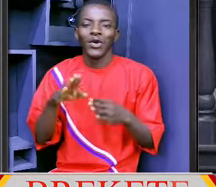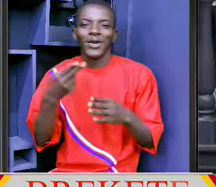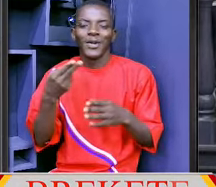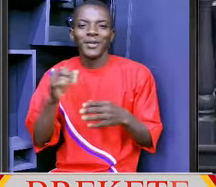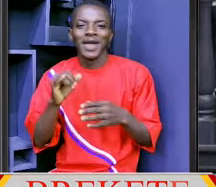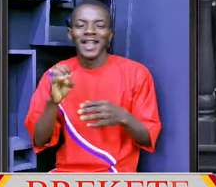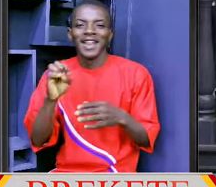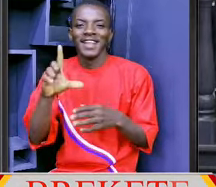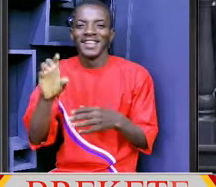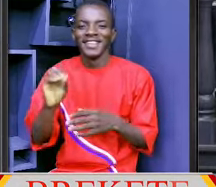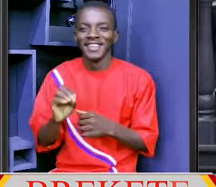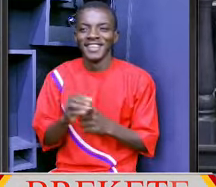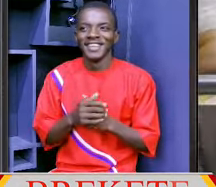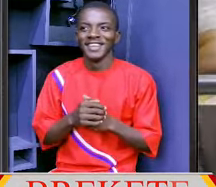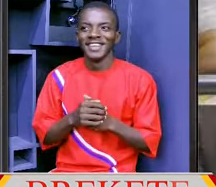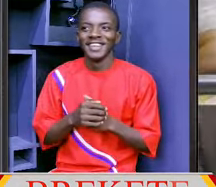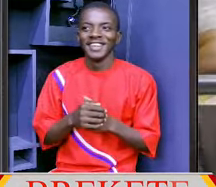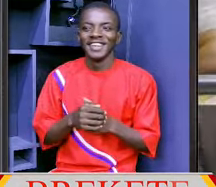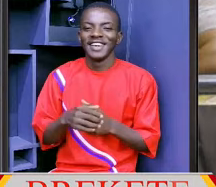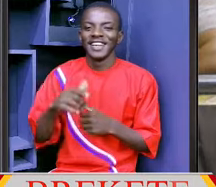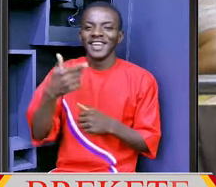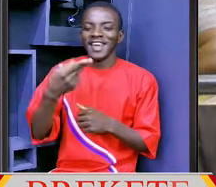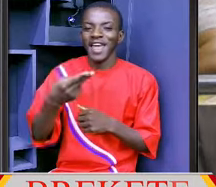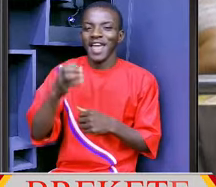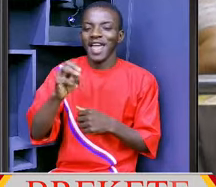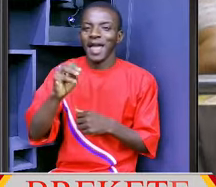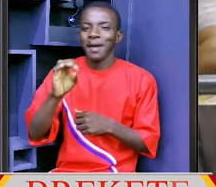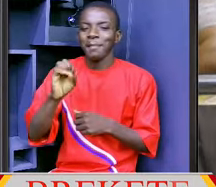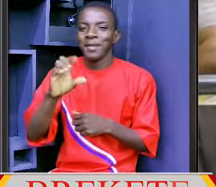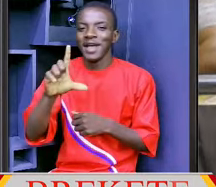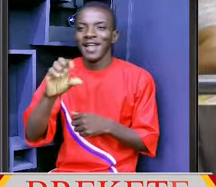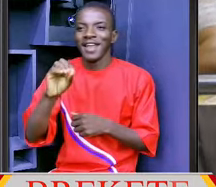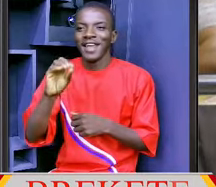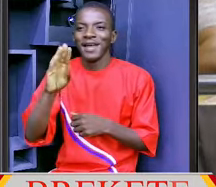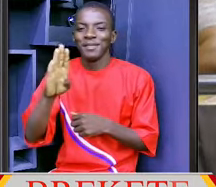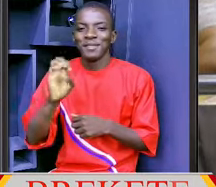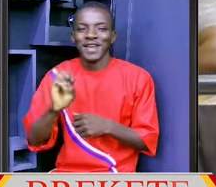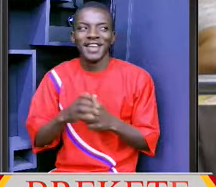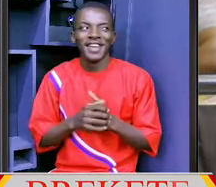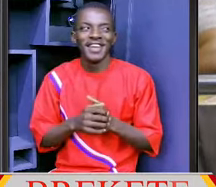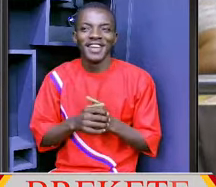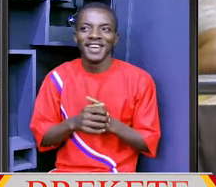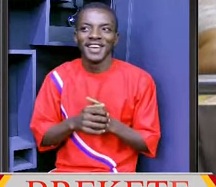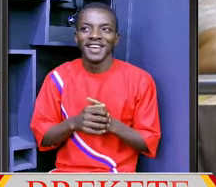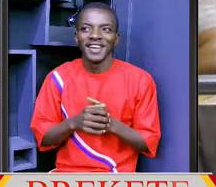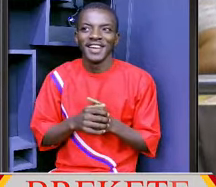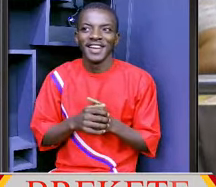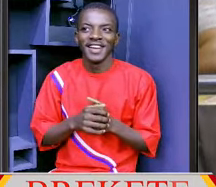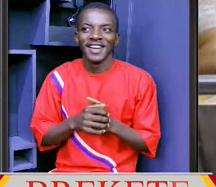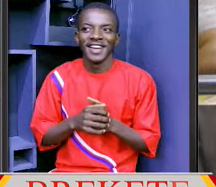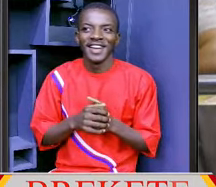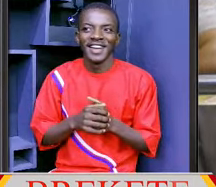Oh, lo, lo, lo. Ambalambe. Oh, lo, lo, lo.